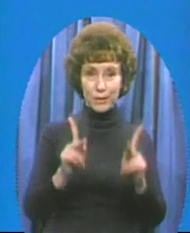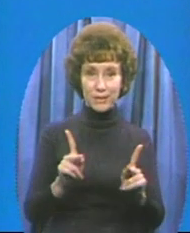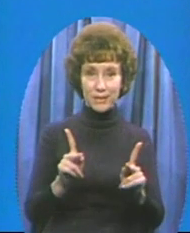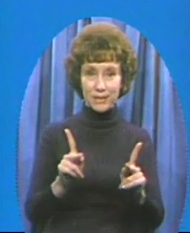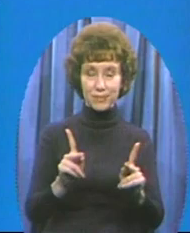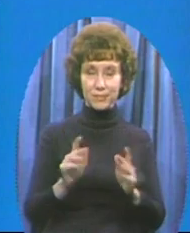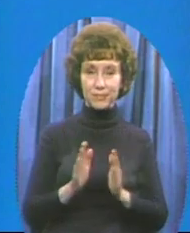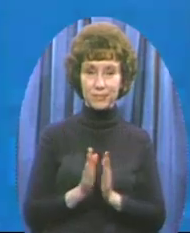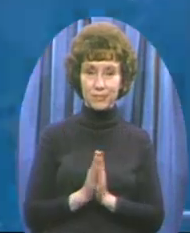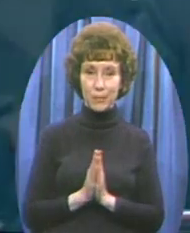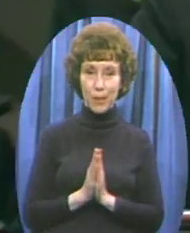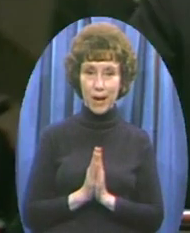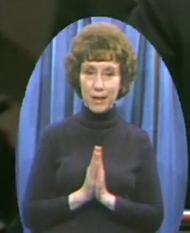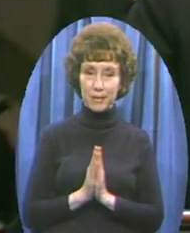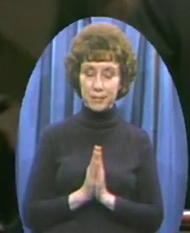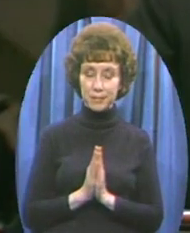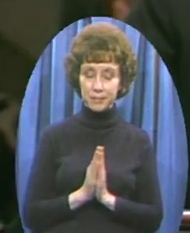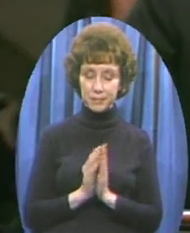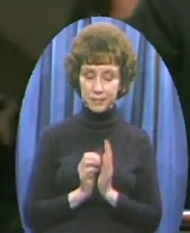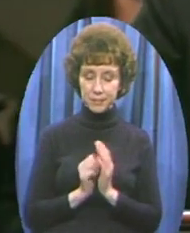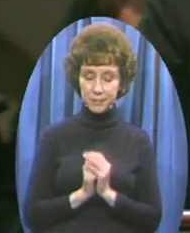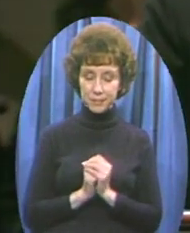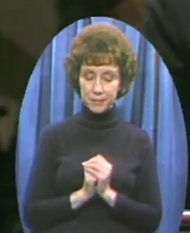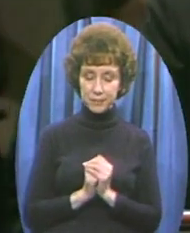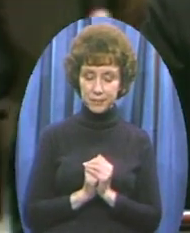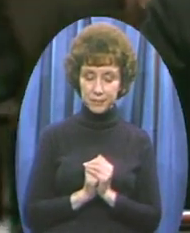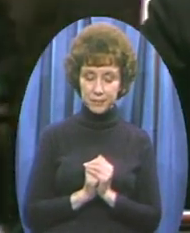Could we all stand to pray?